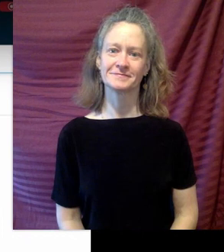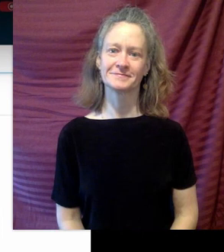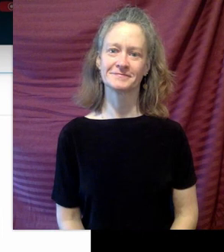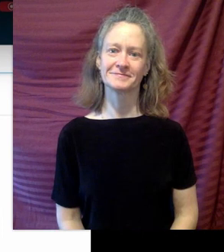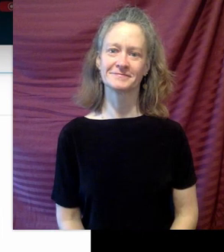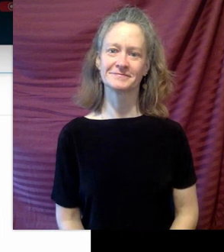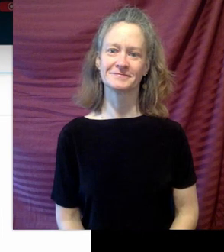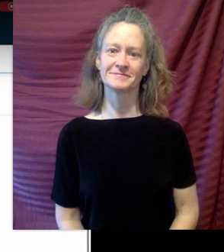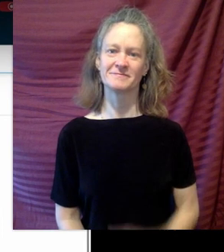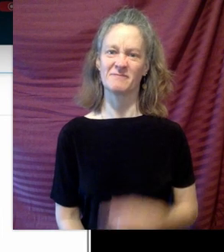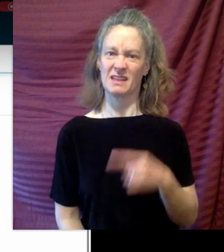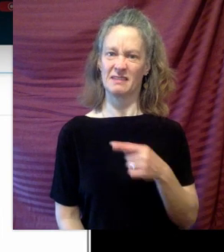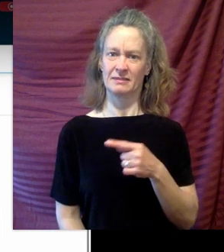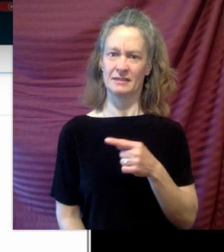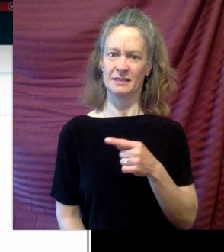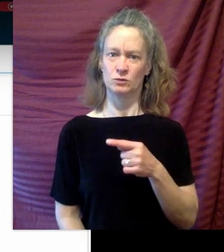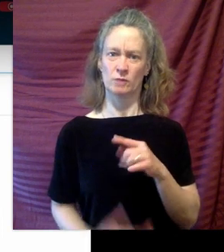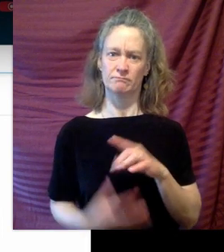This one says,